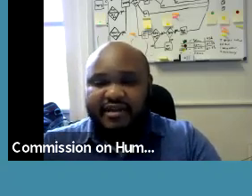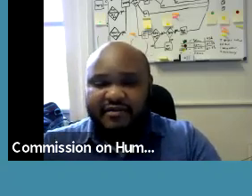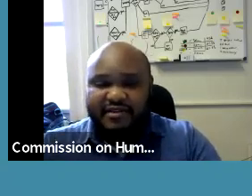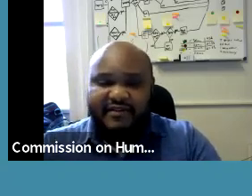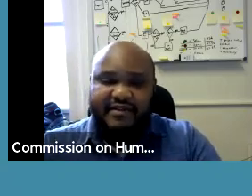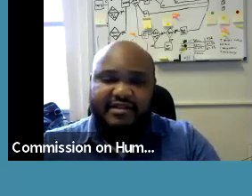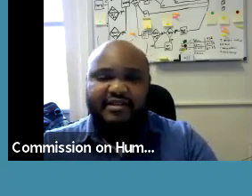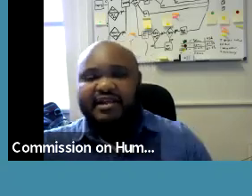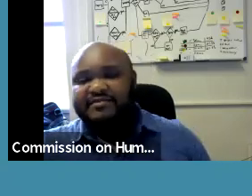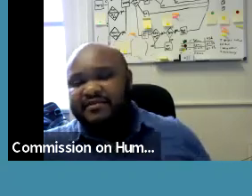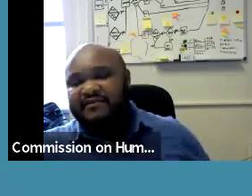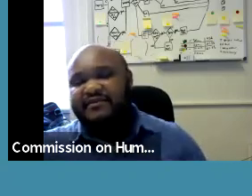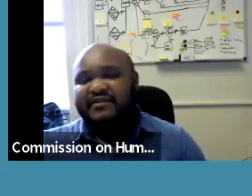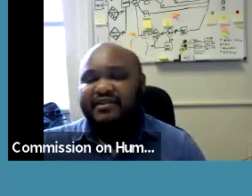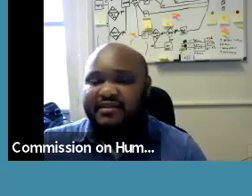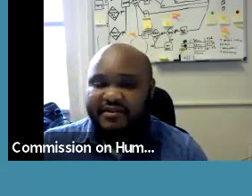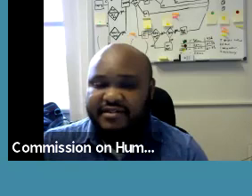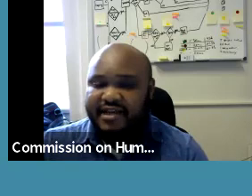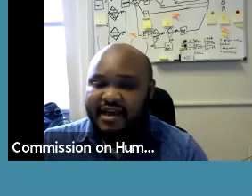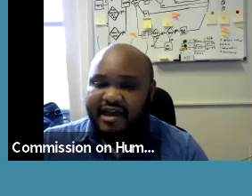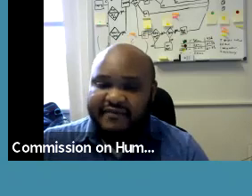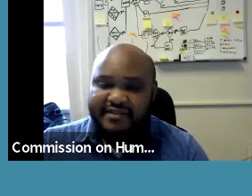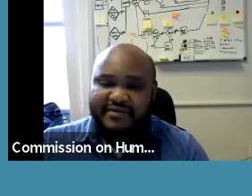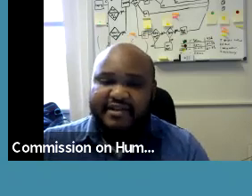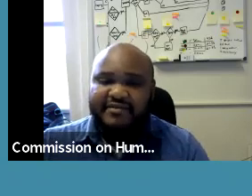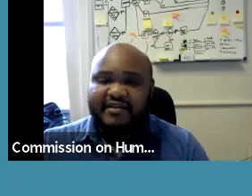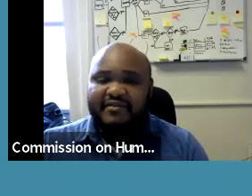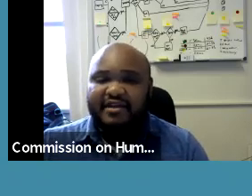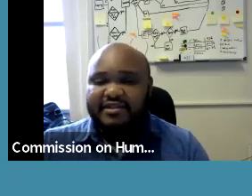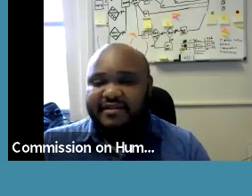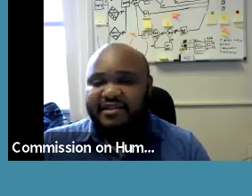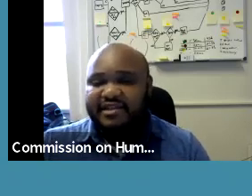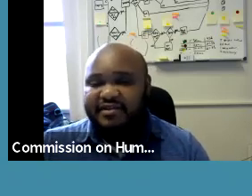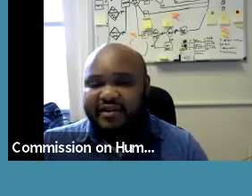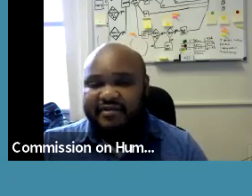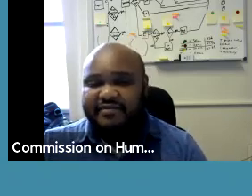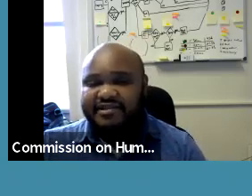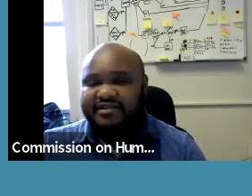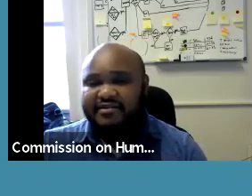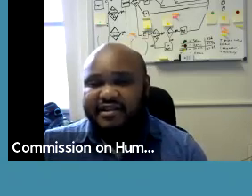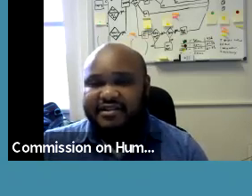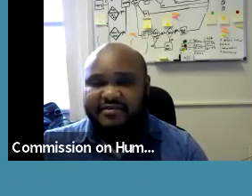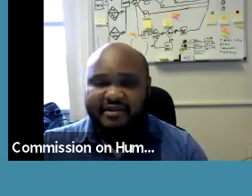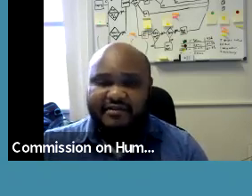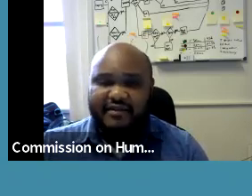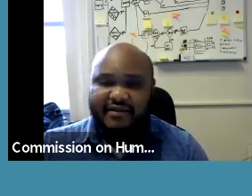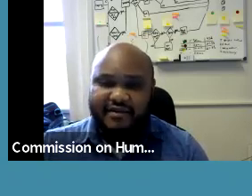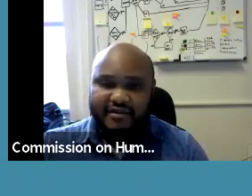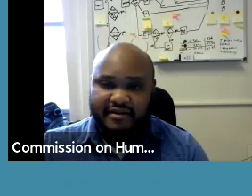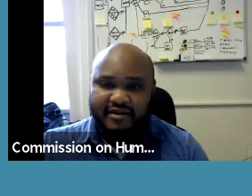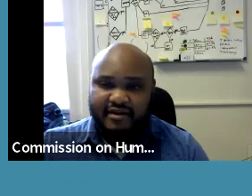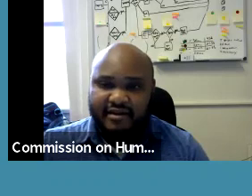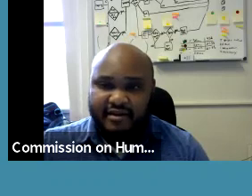Hugh Wellness Foundation and has more than 15 years of experience working with LGBTQIA+ youth and supporting their